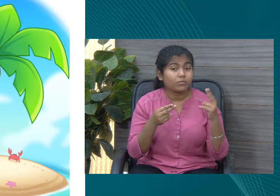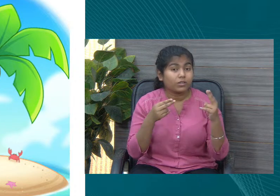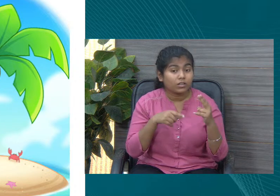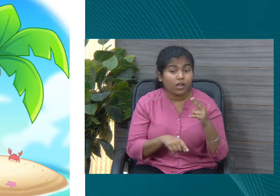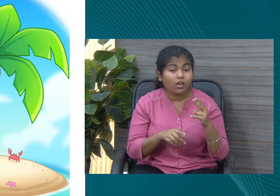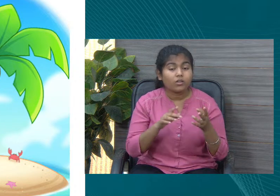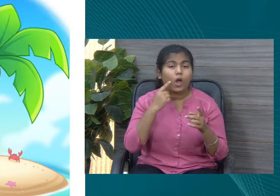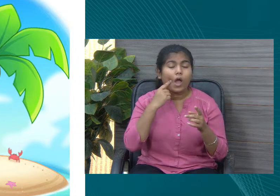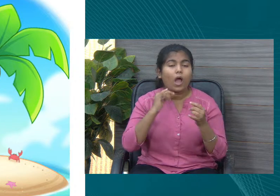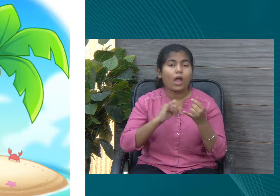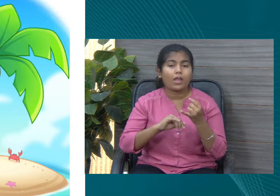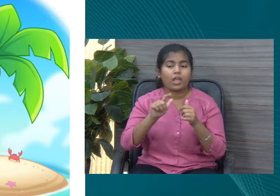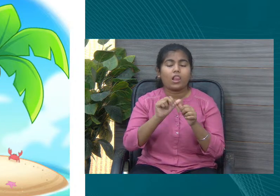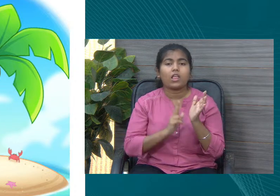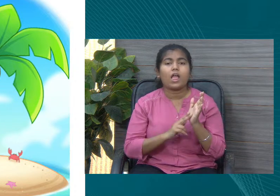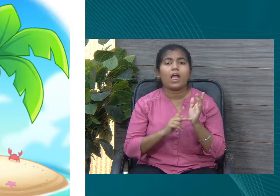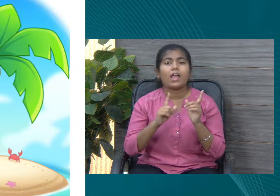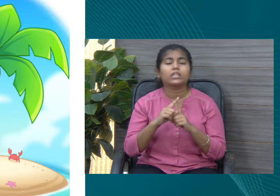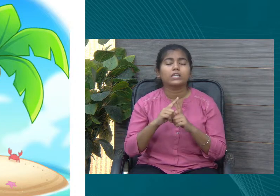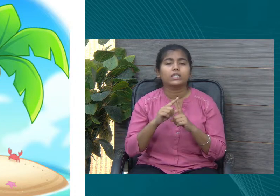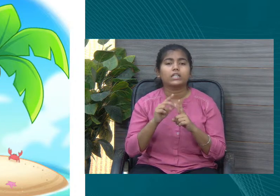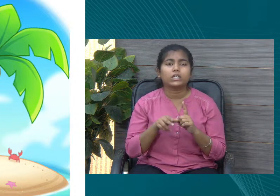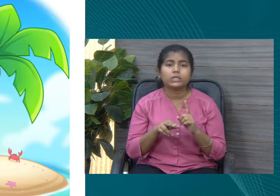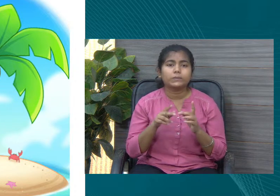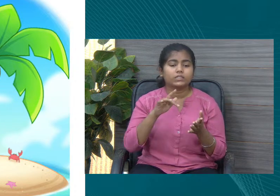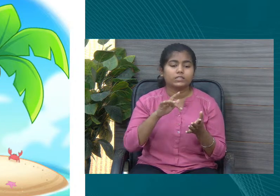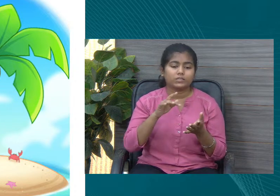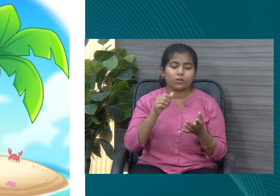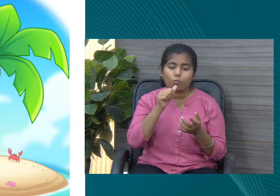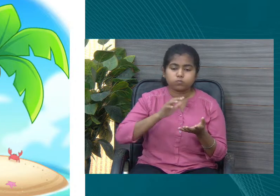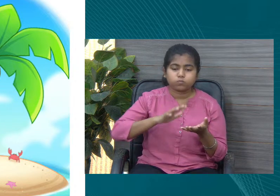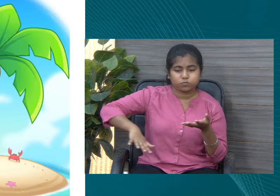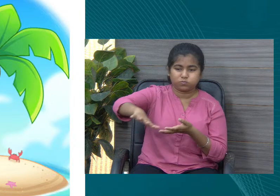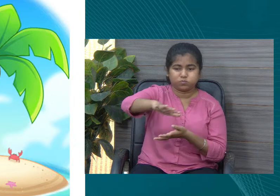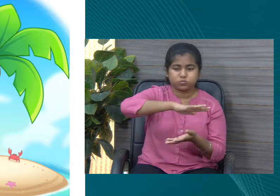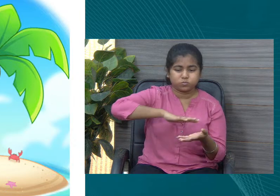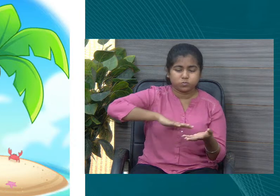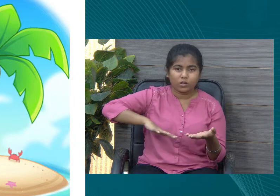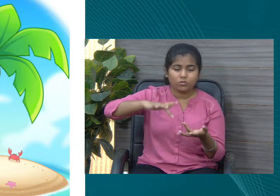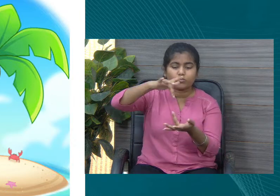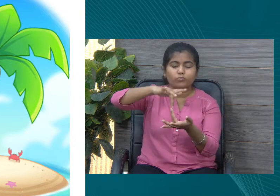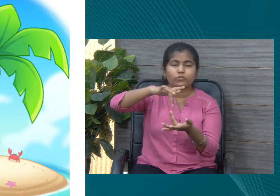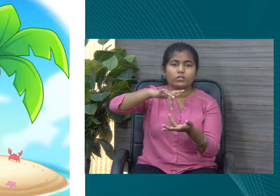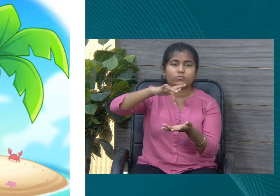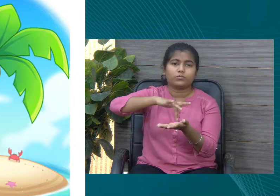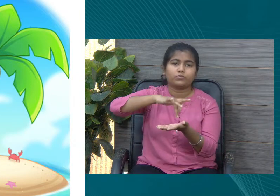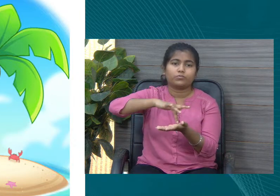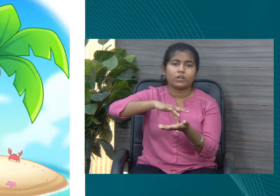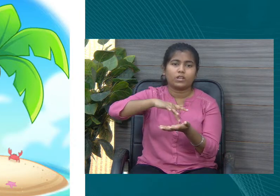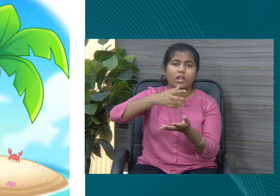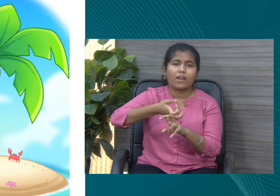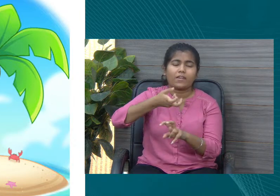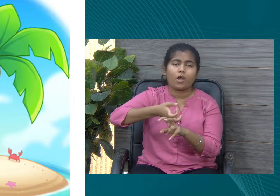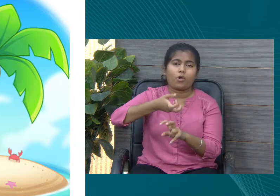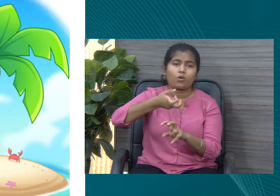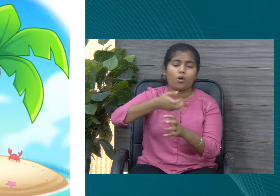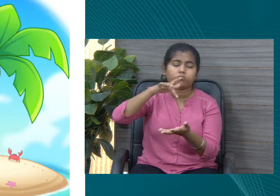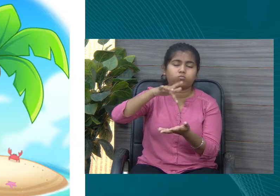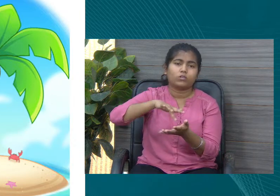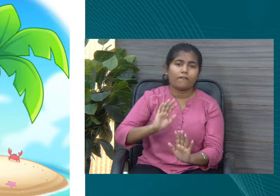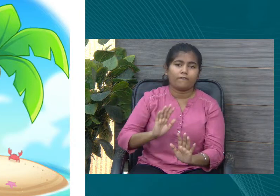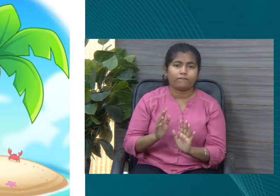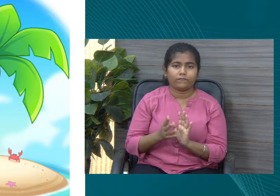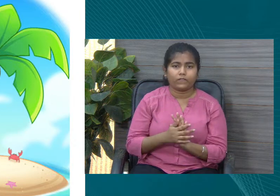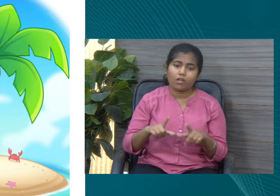talk about the island as well. That he had been living on an island for many years all alone. And how he reached